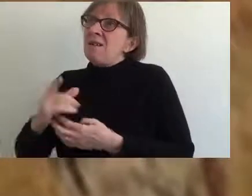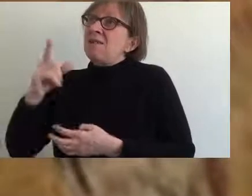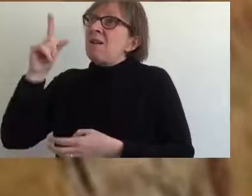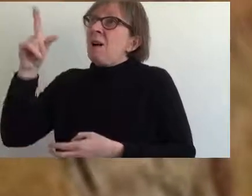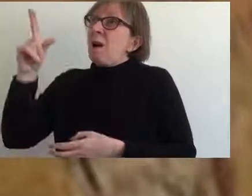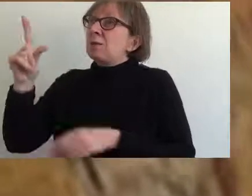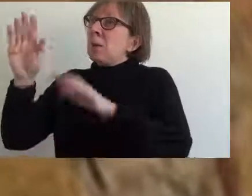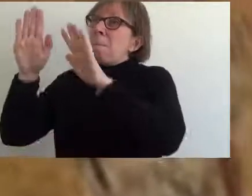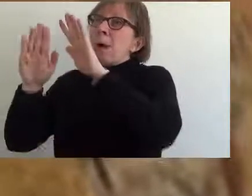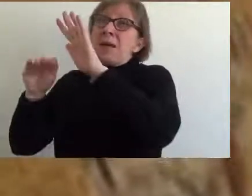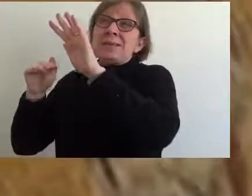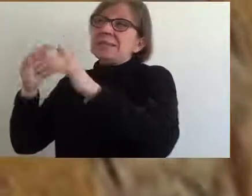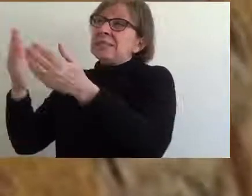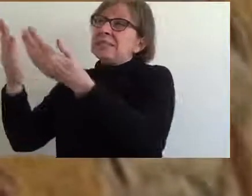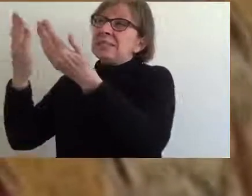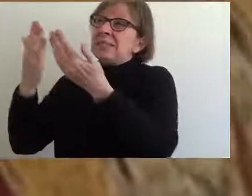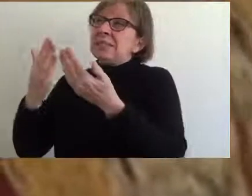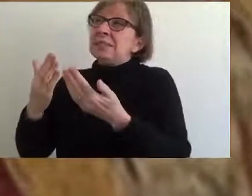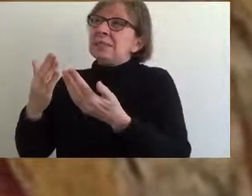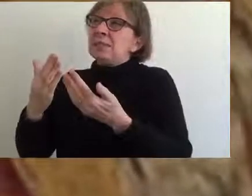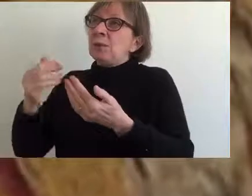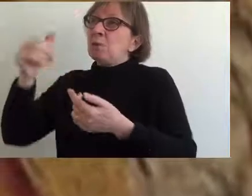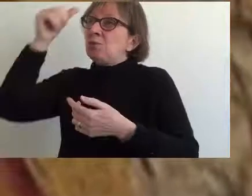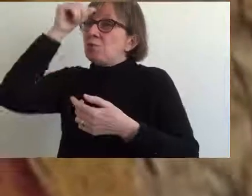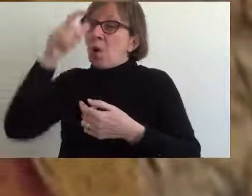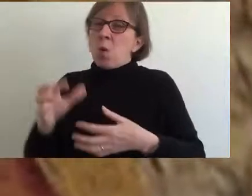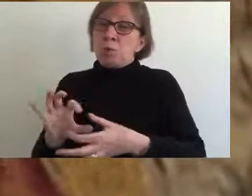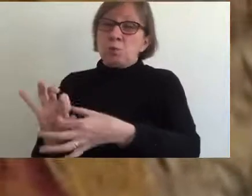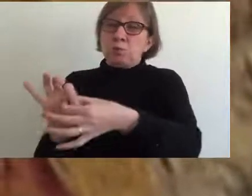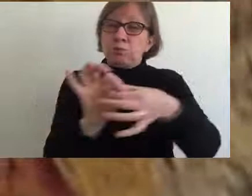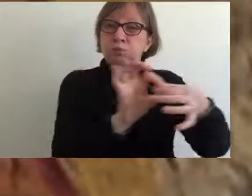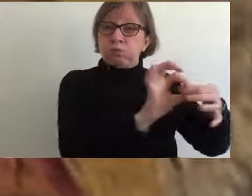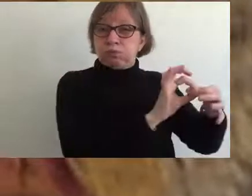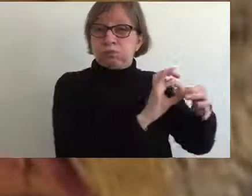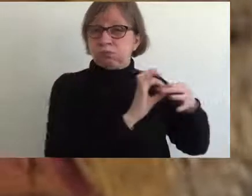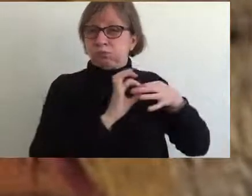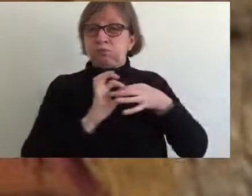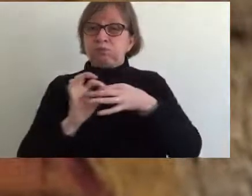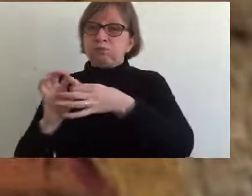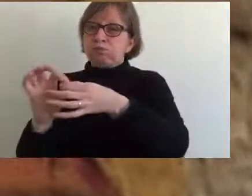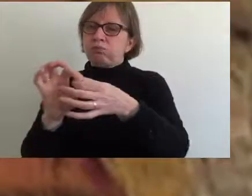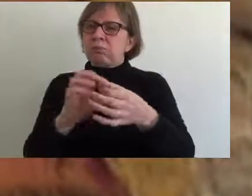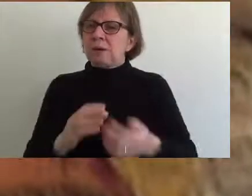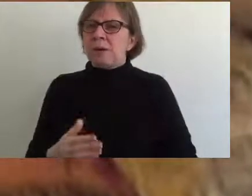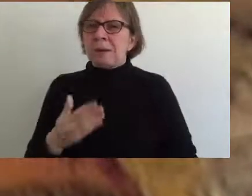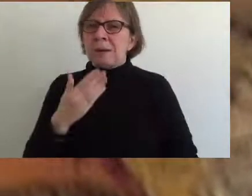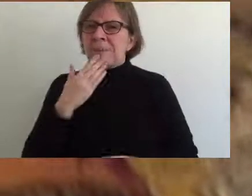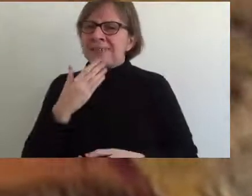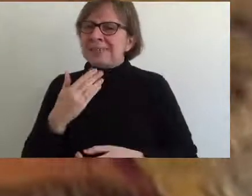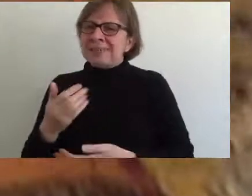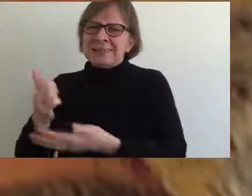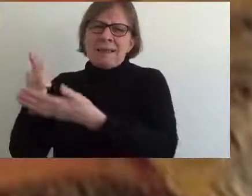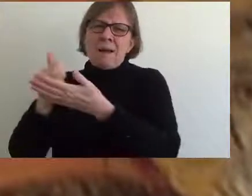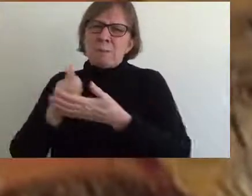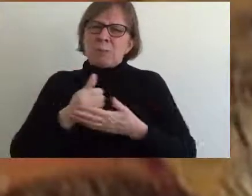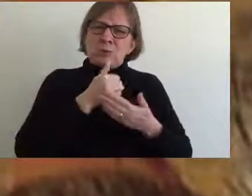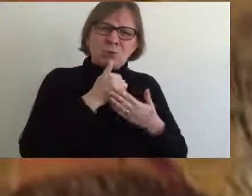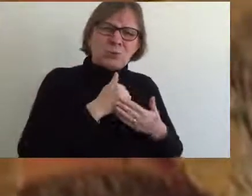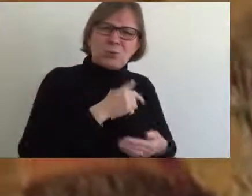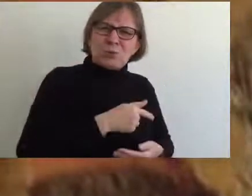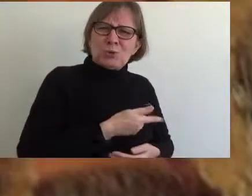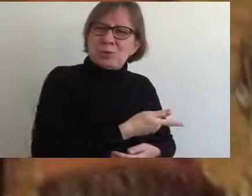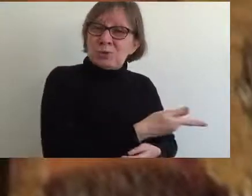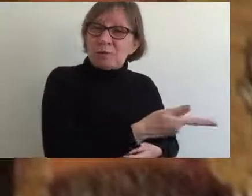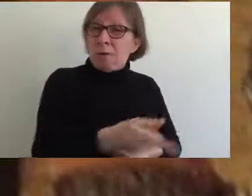Merciful God, you have shown us in Christ that we are one in you. Teach us to use this gift in the